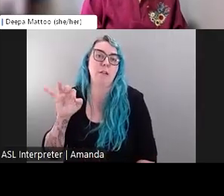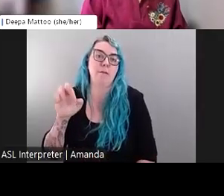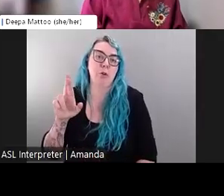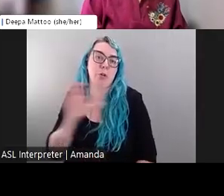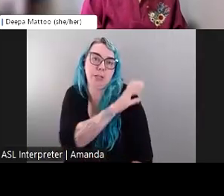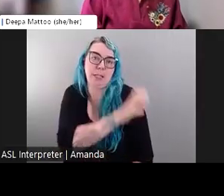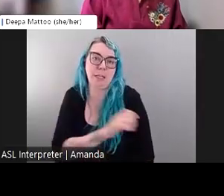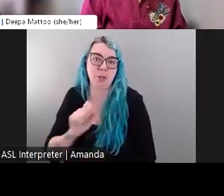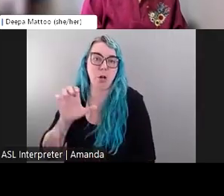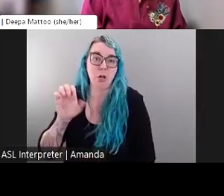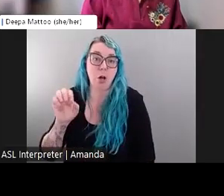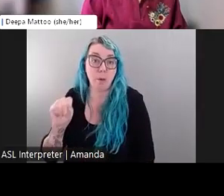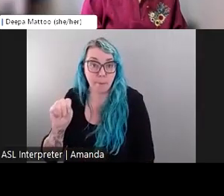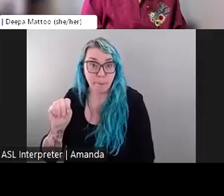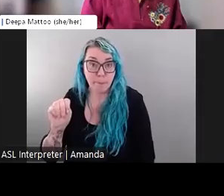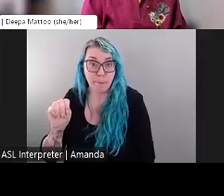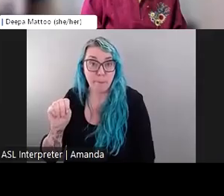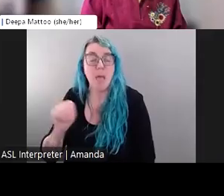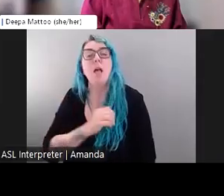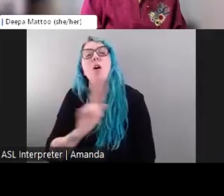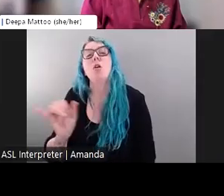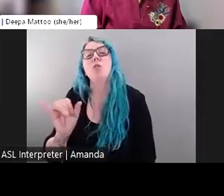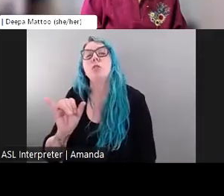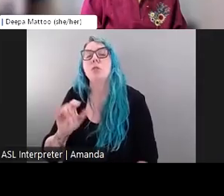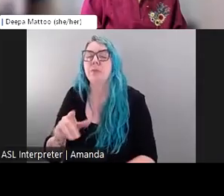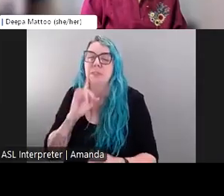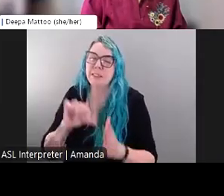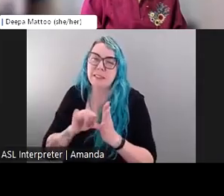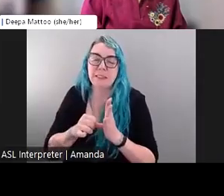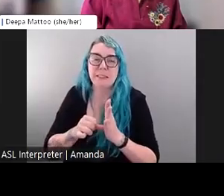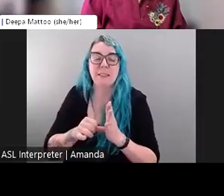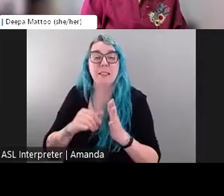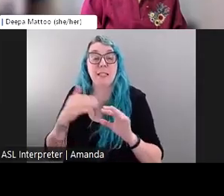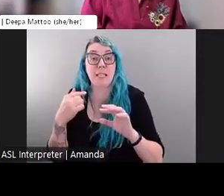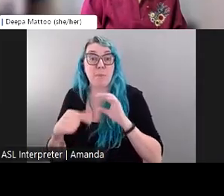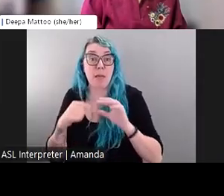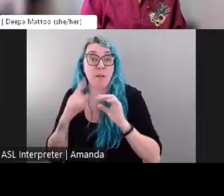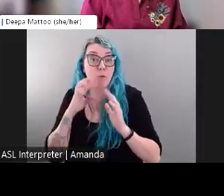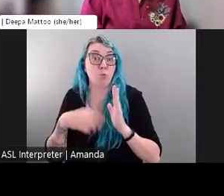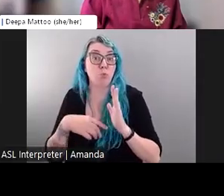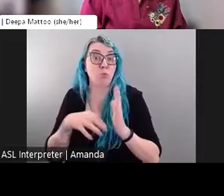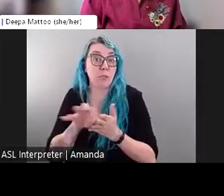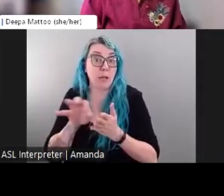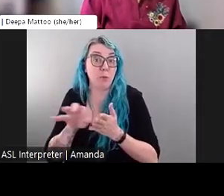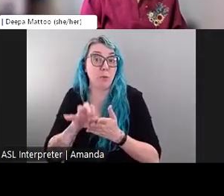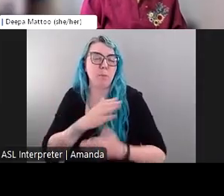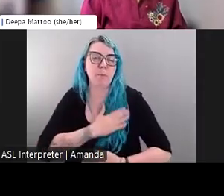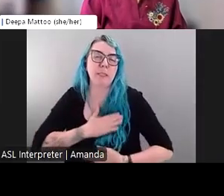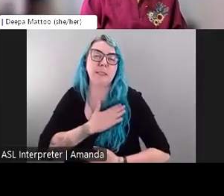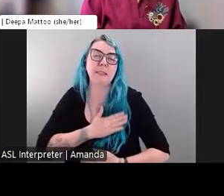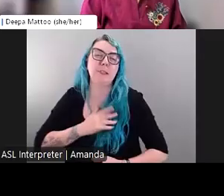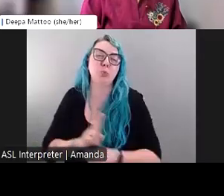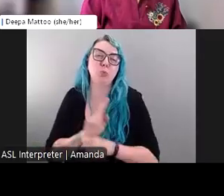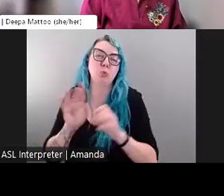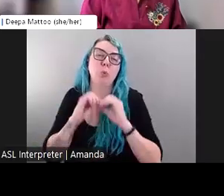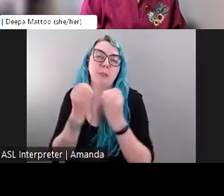address just so that we can identify you as a service provider, because this tool is only meant for service providers. We